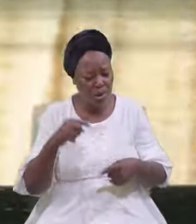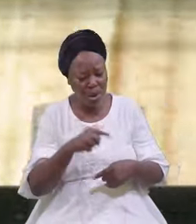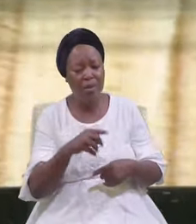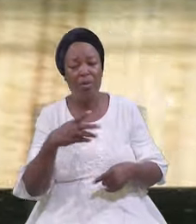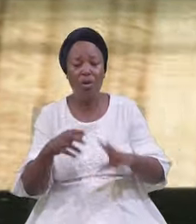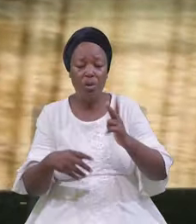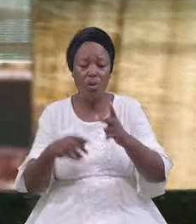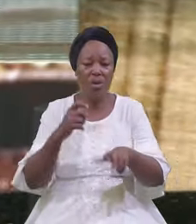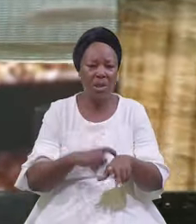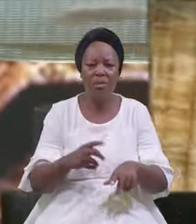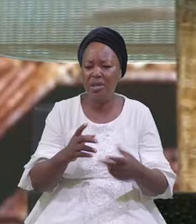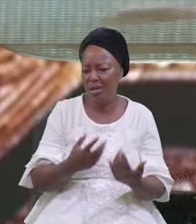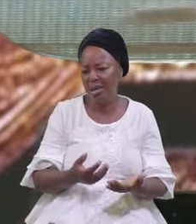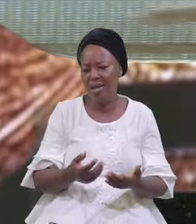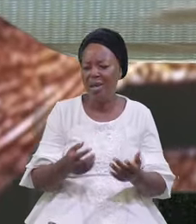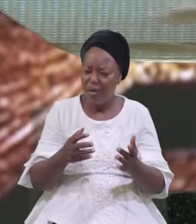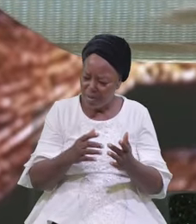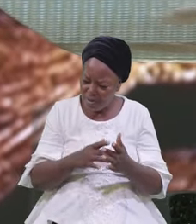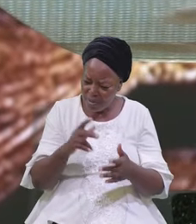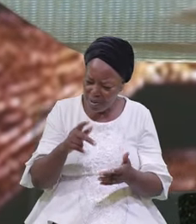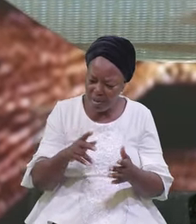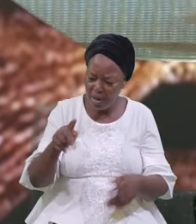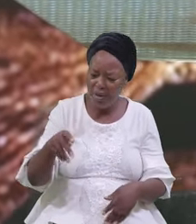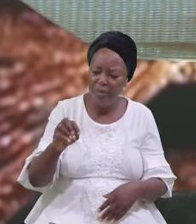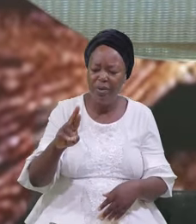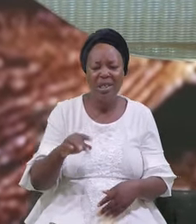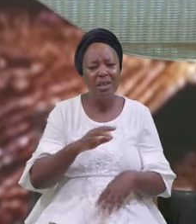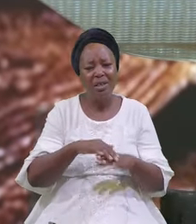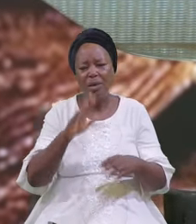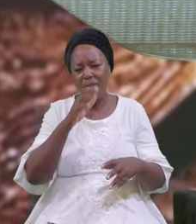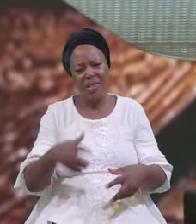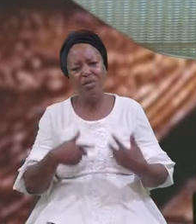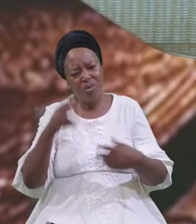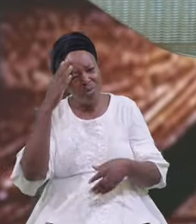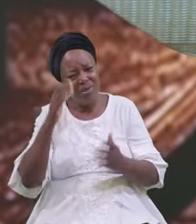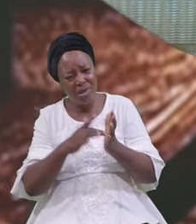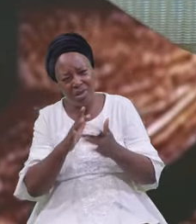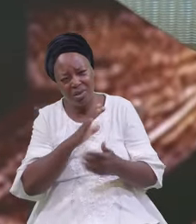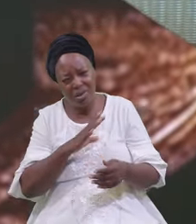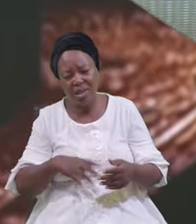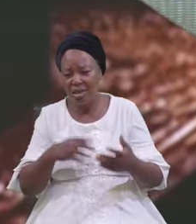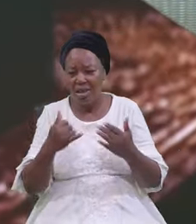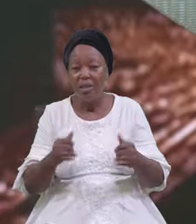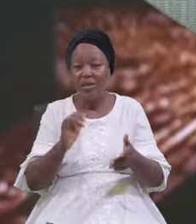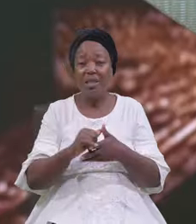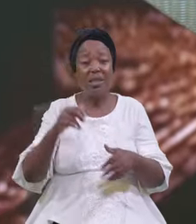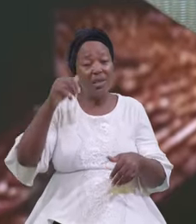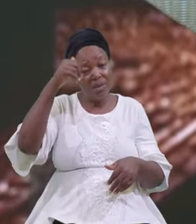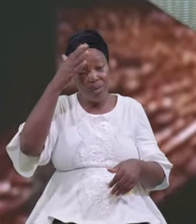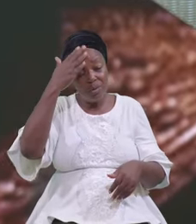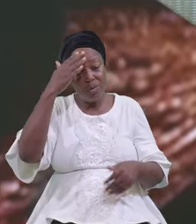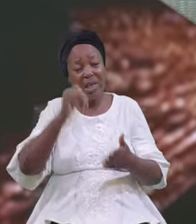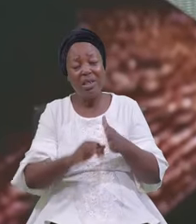be grieved. You know Jesus now. He remembers at the most important